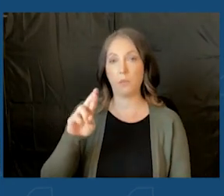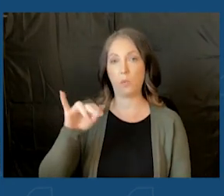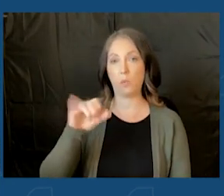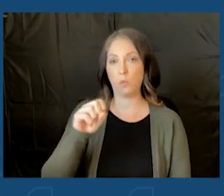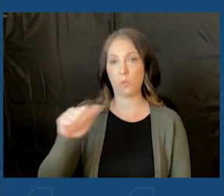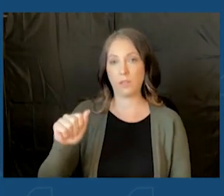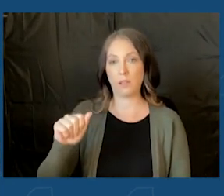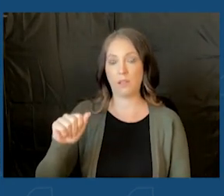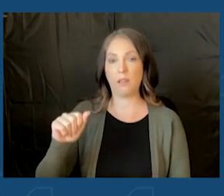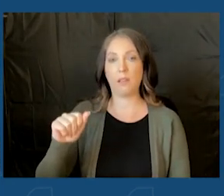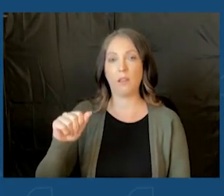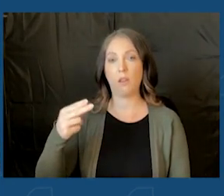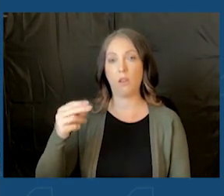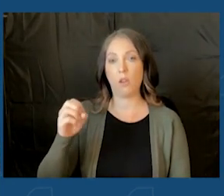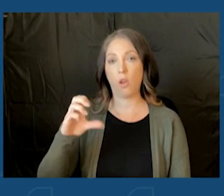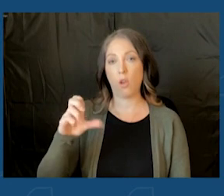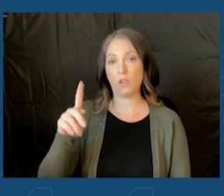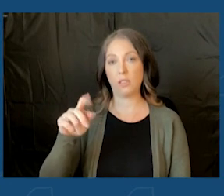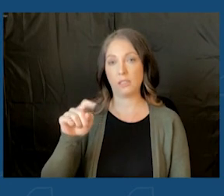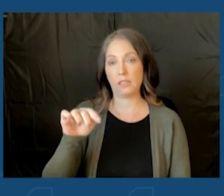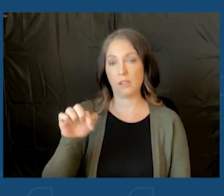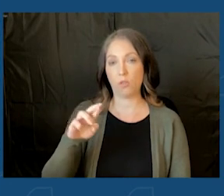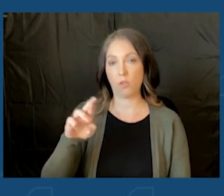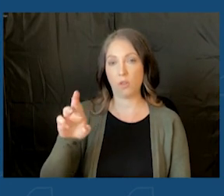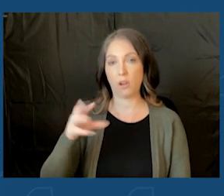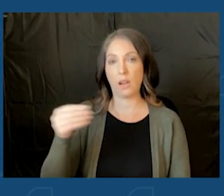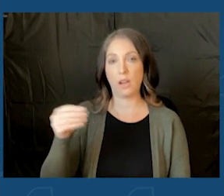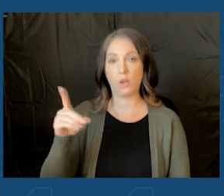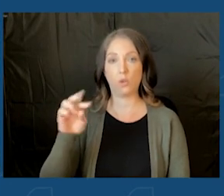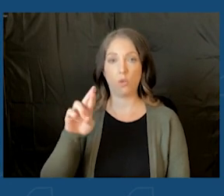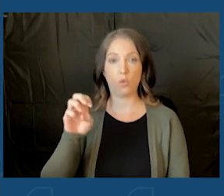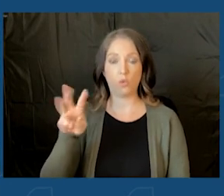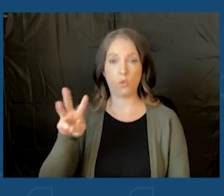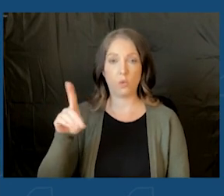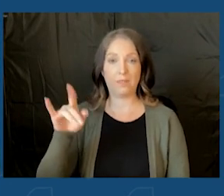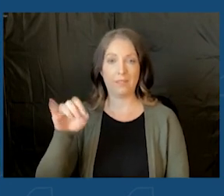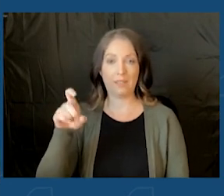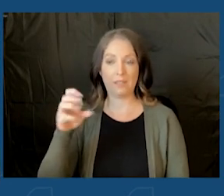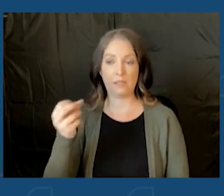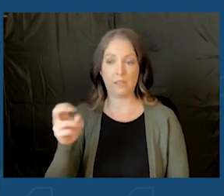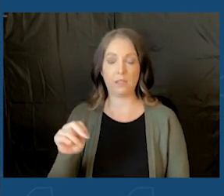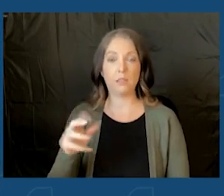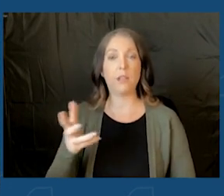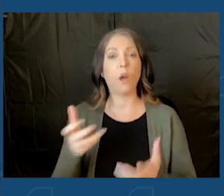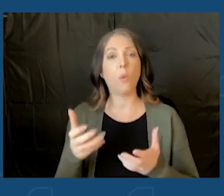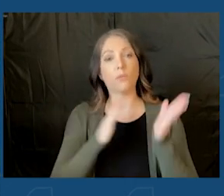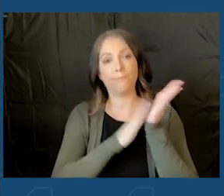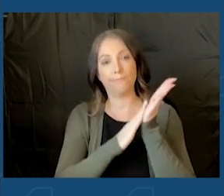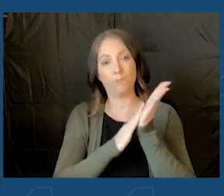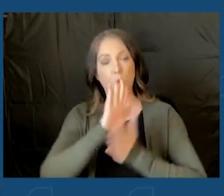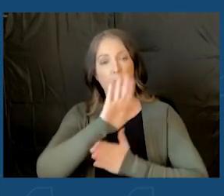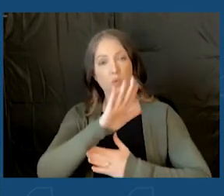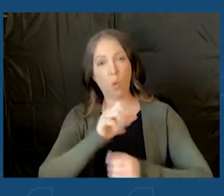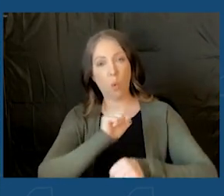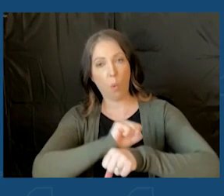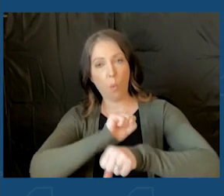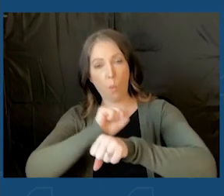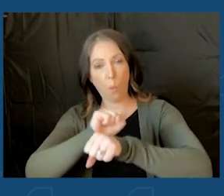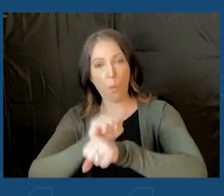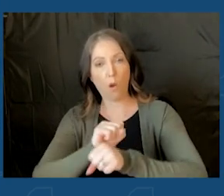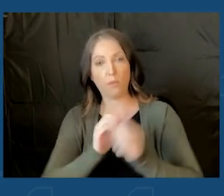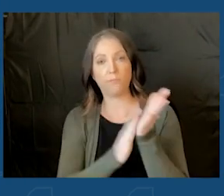have done to make sure that the voices of those you represent finally are listened to. So let's give them a round of applause here today.